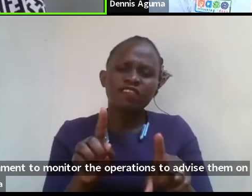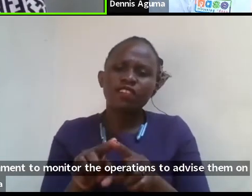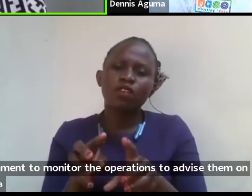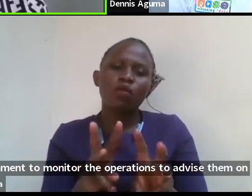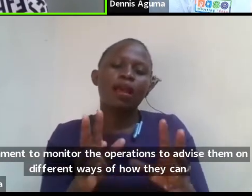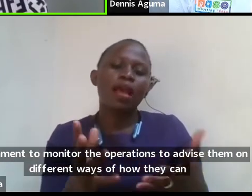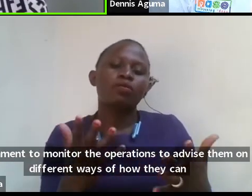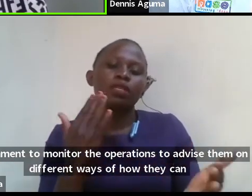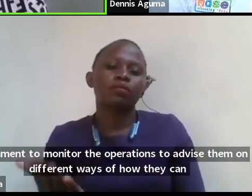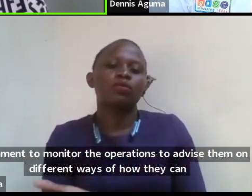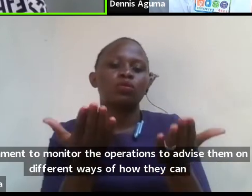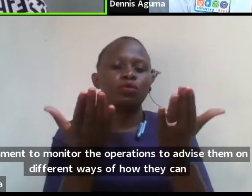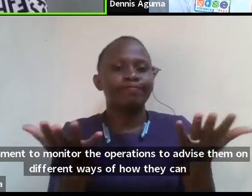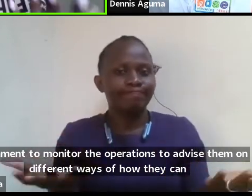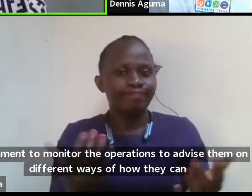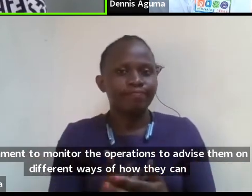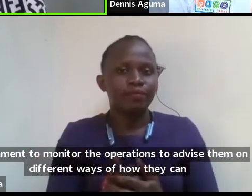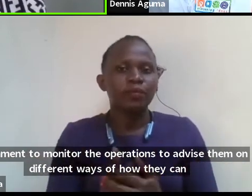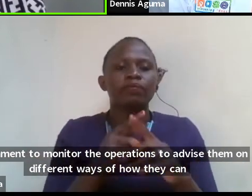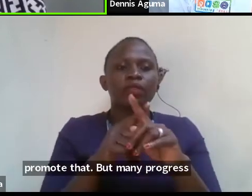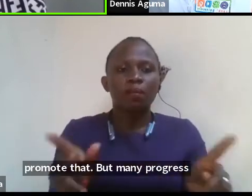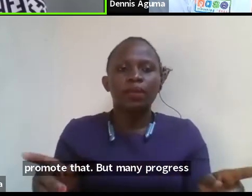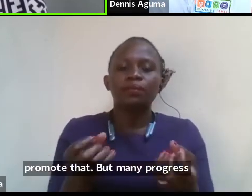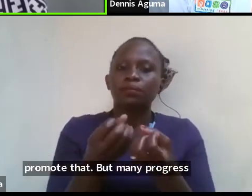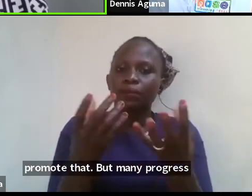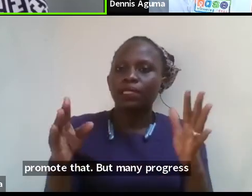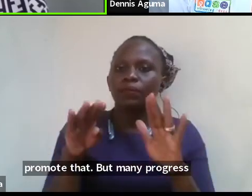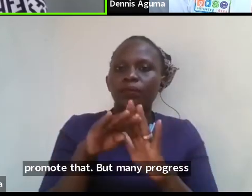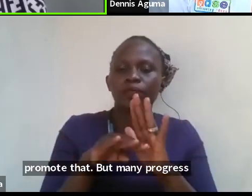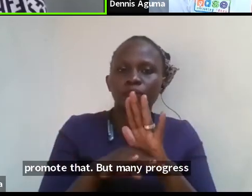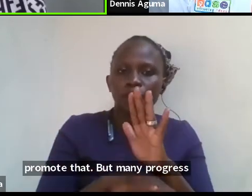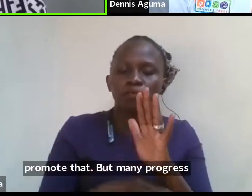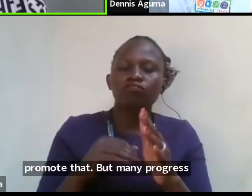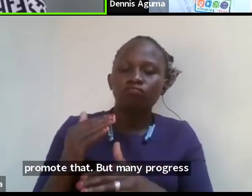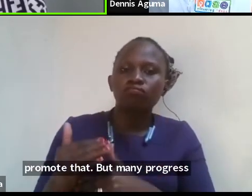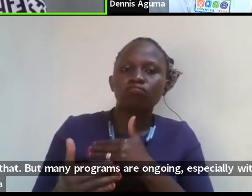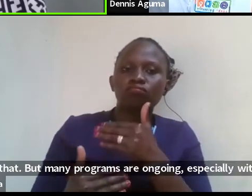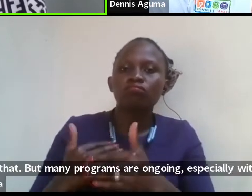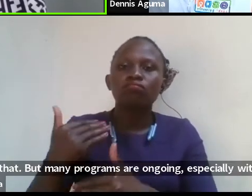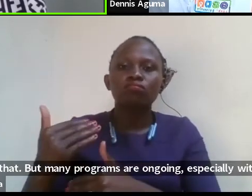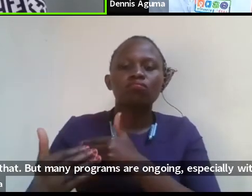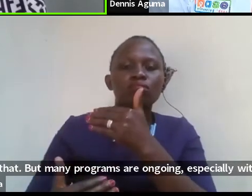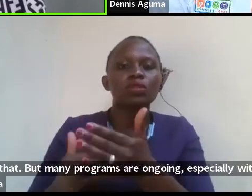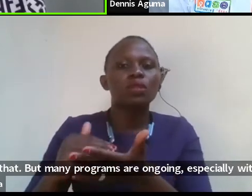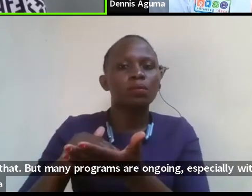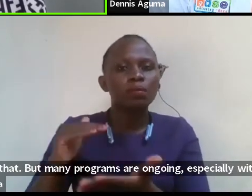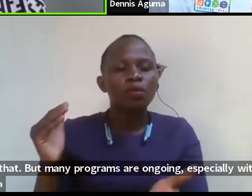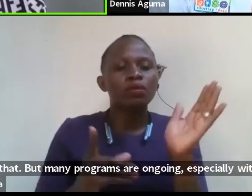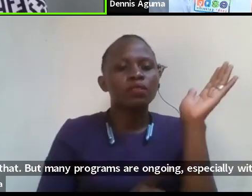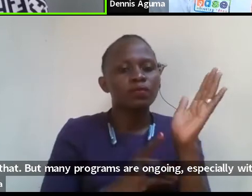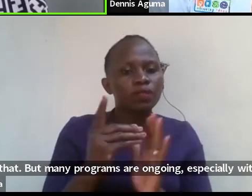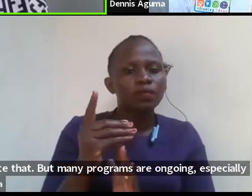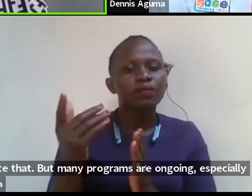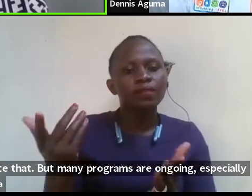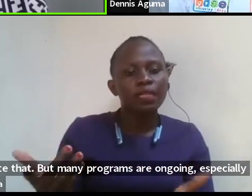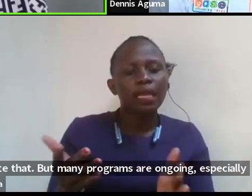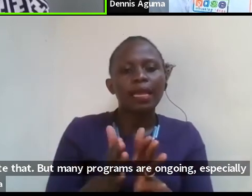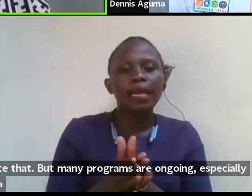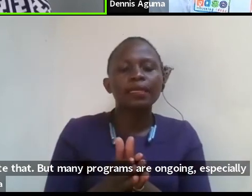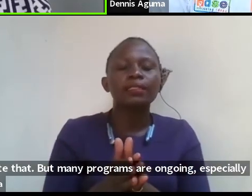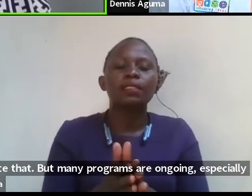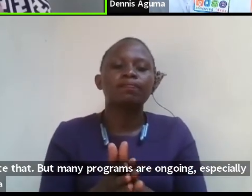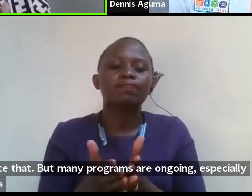can promote that. But many programs are ongoing, especially with the development minerals sector. Several